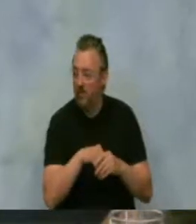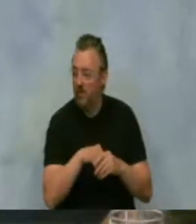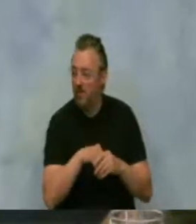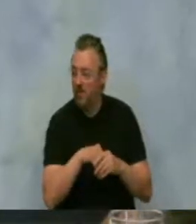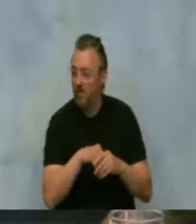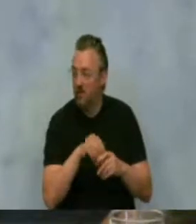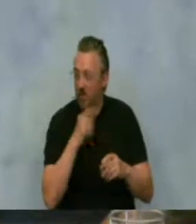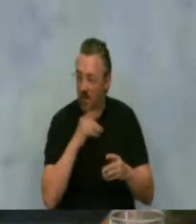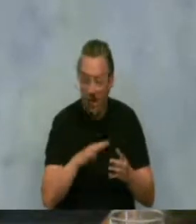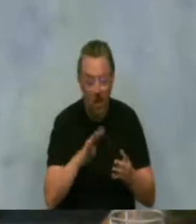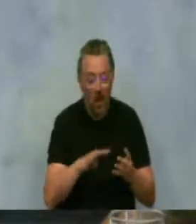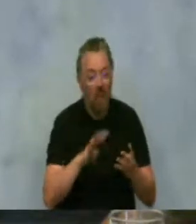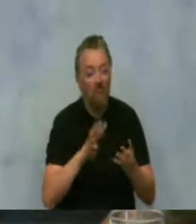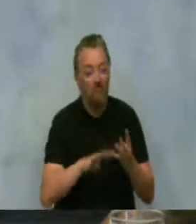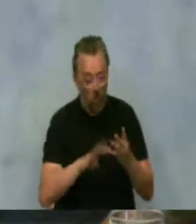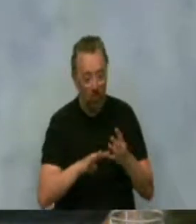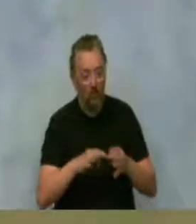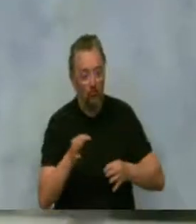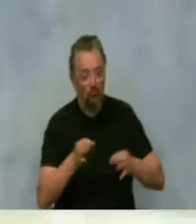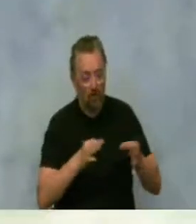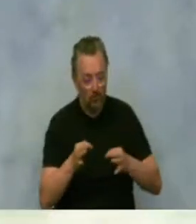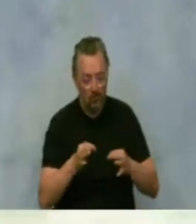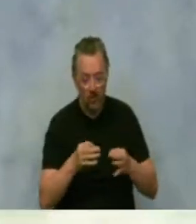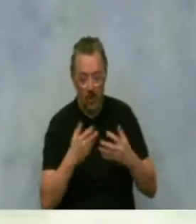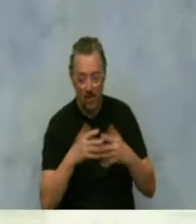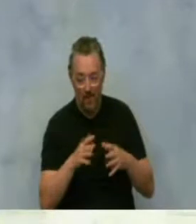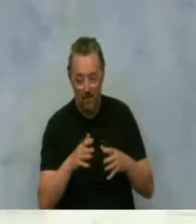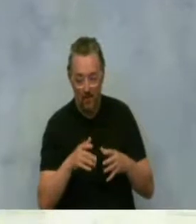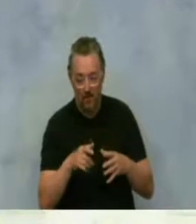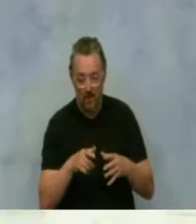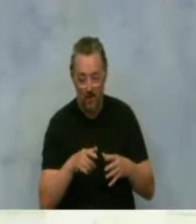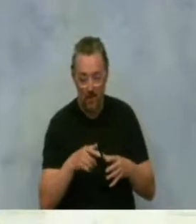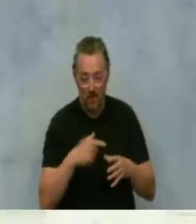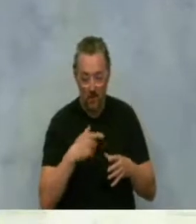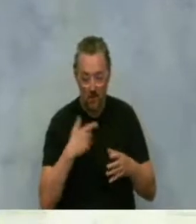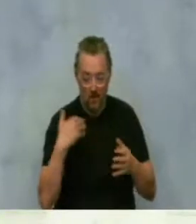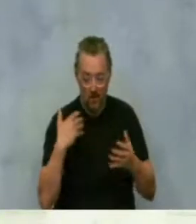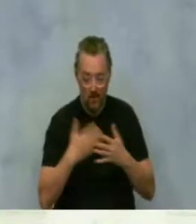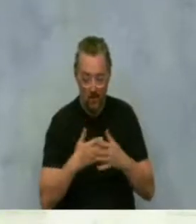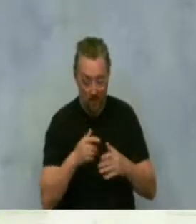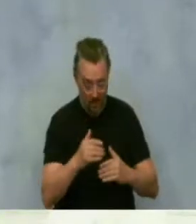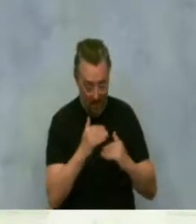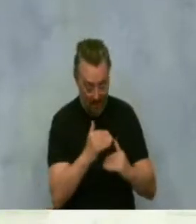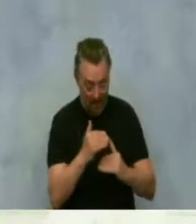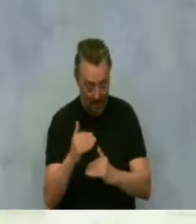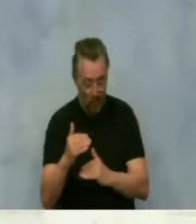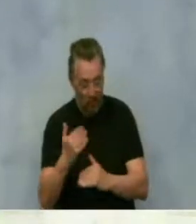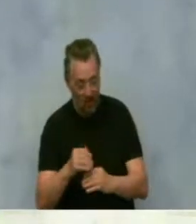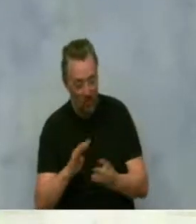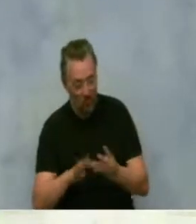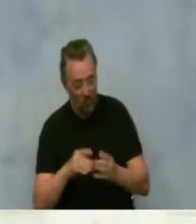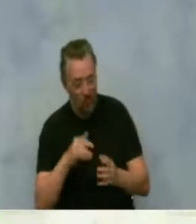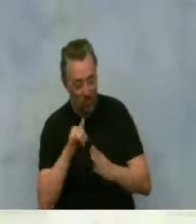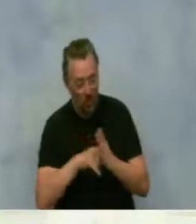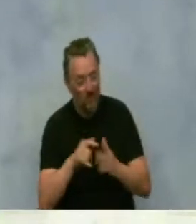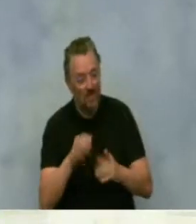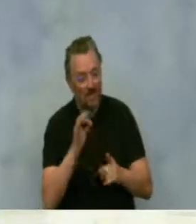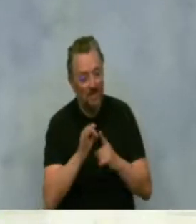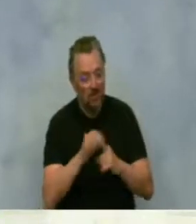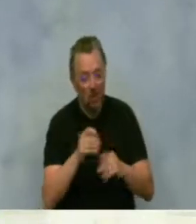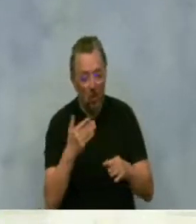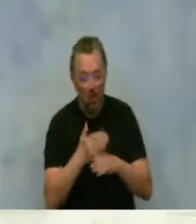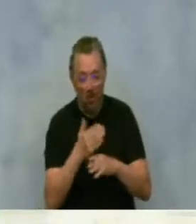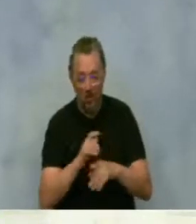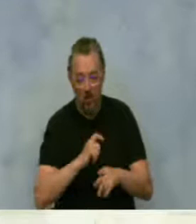This is the fourth customer involvement strategy we've had, and we're now well into the period of this strategy. It details the work that's underway also